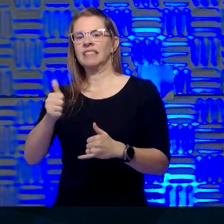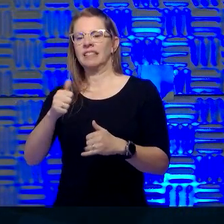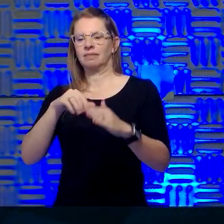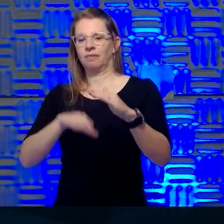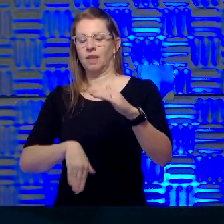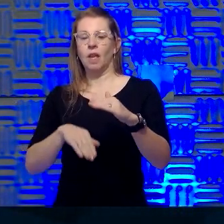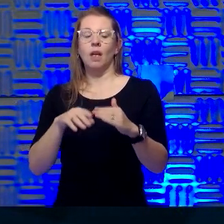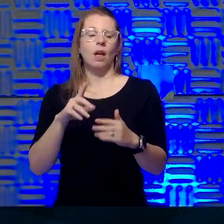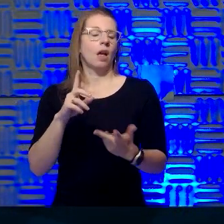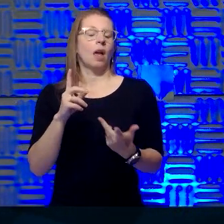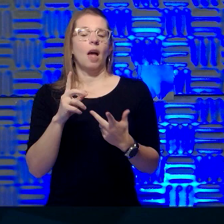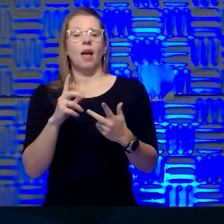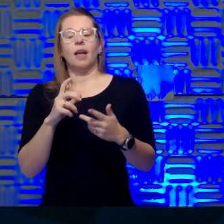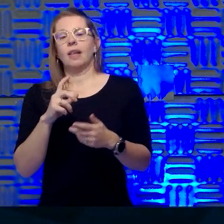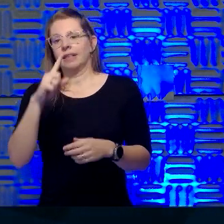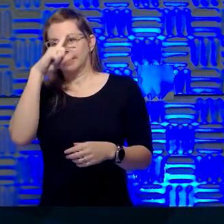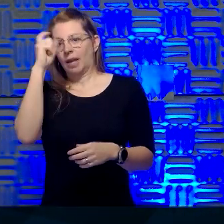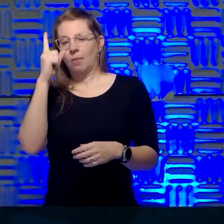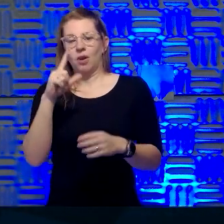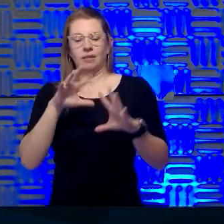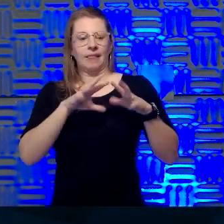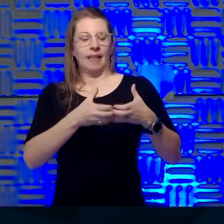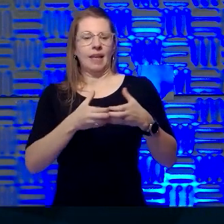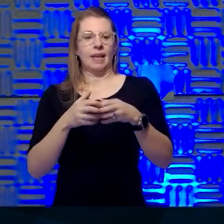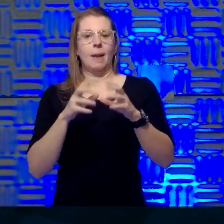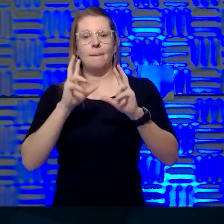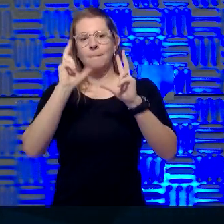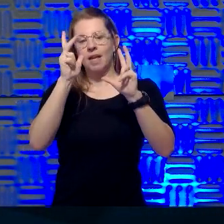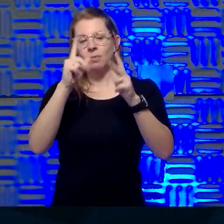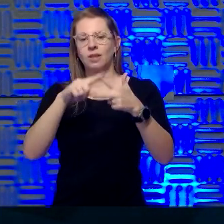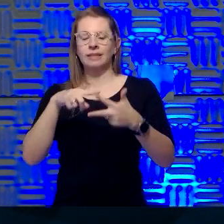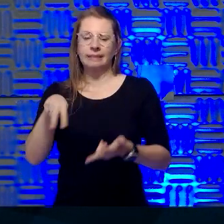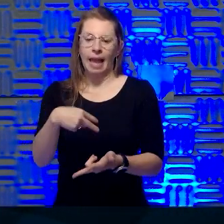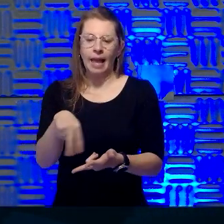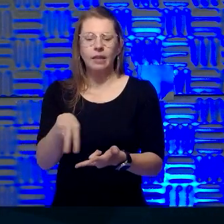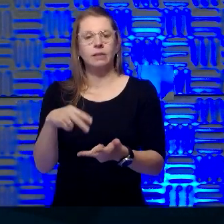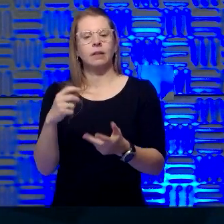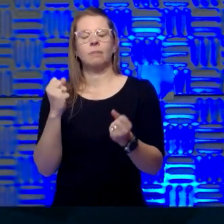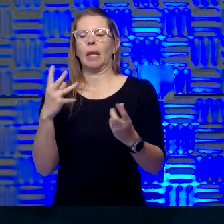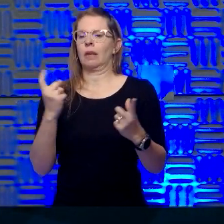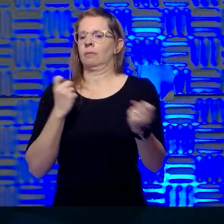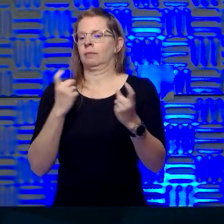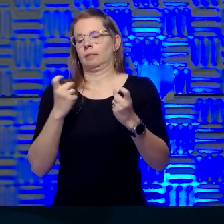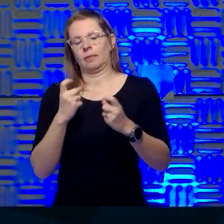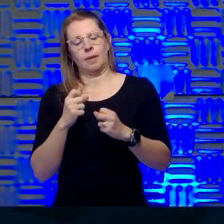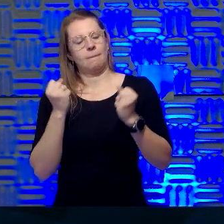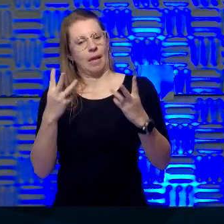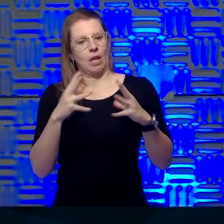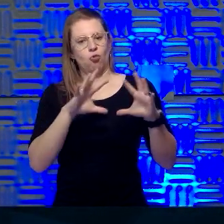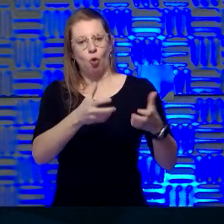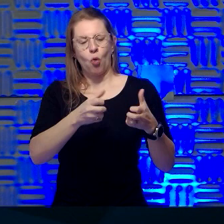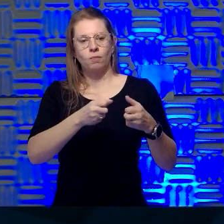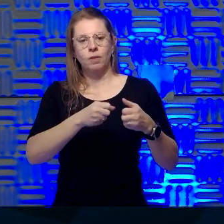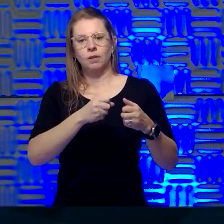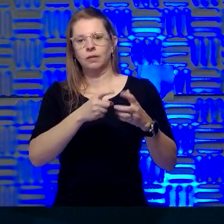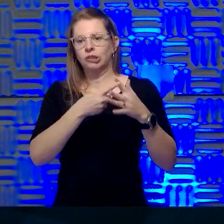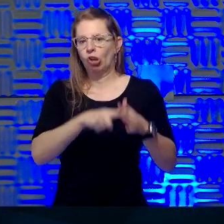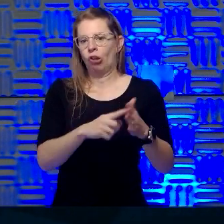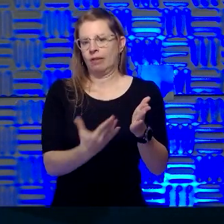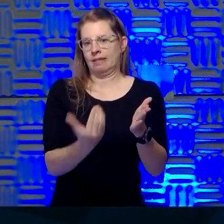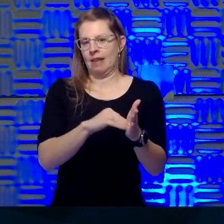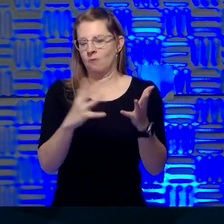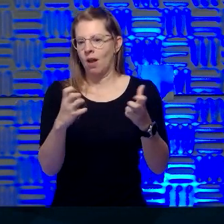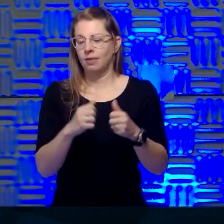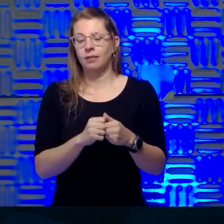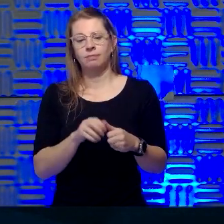league basketball trying to gear up. We got people trying to dance. So we've got lots of groups trying to get back together. And I've been telling